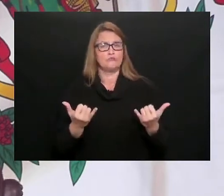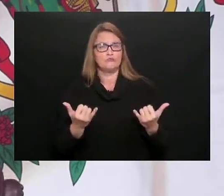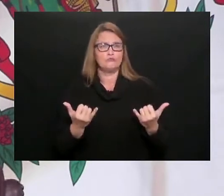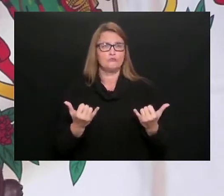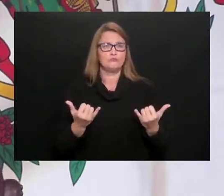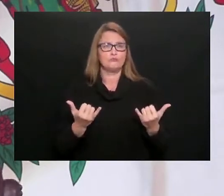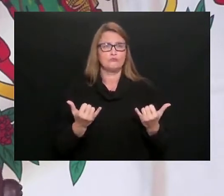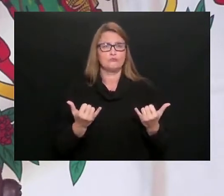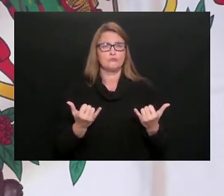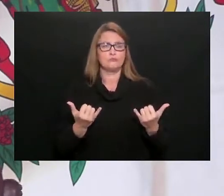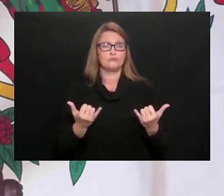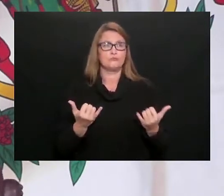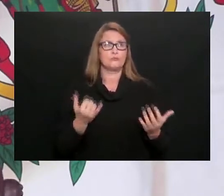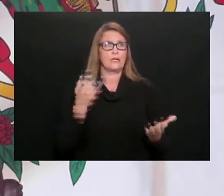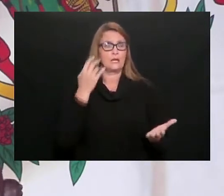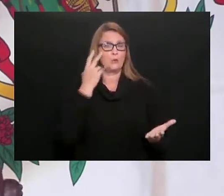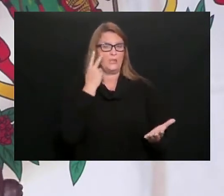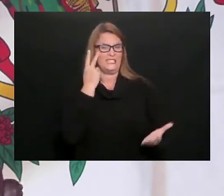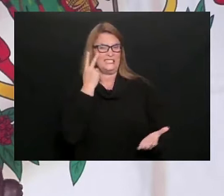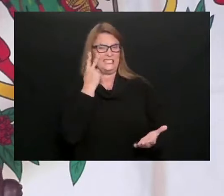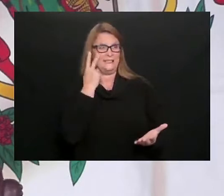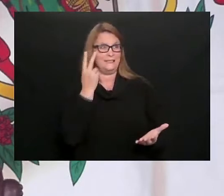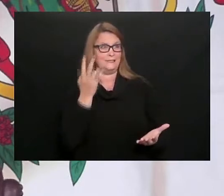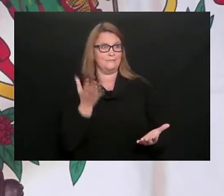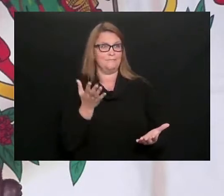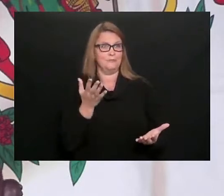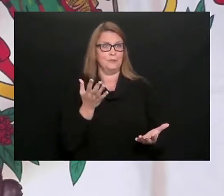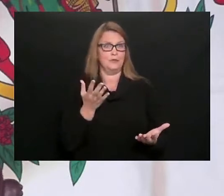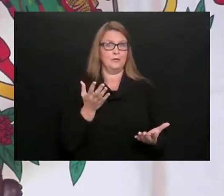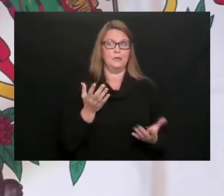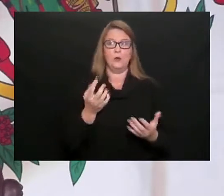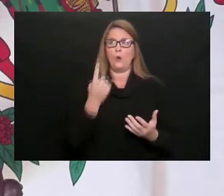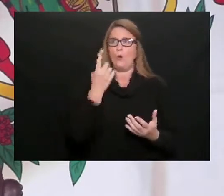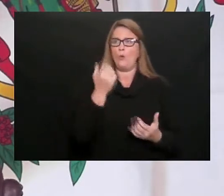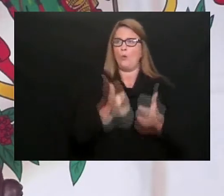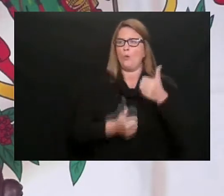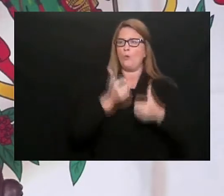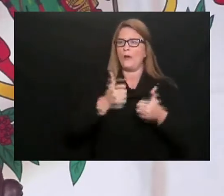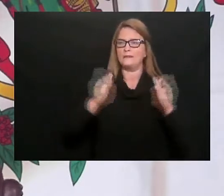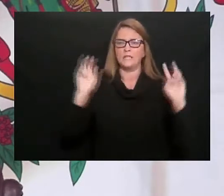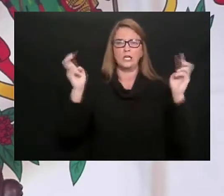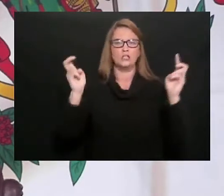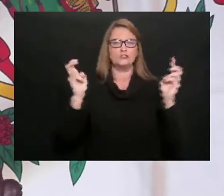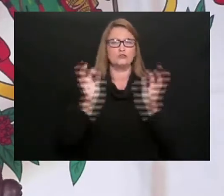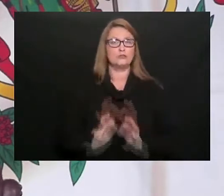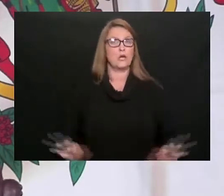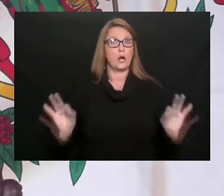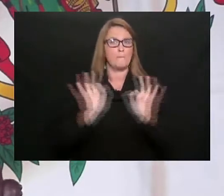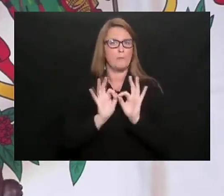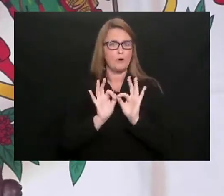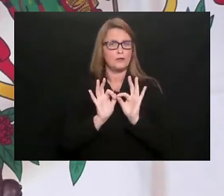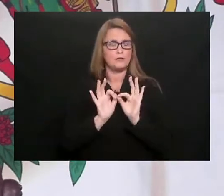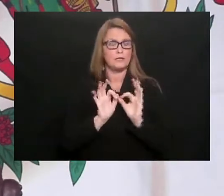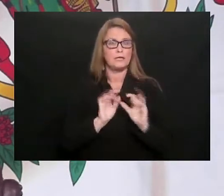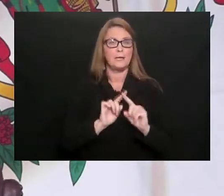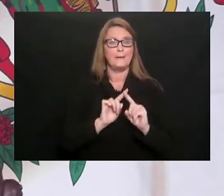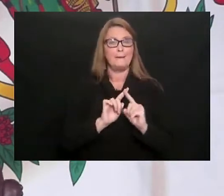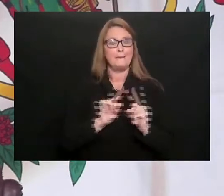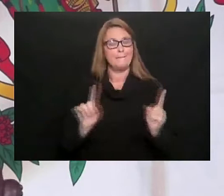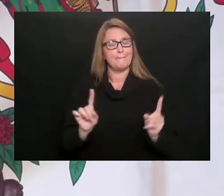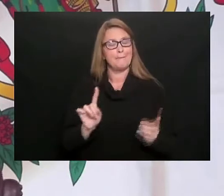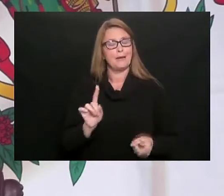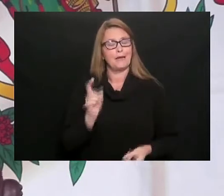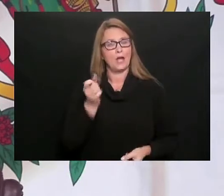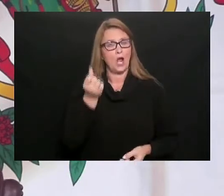or quantify, and say that this one's more important than the other one. But really and truly, if